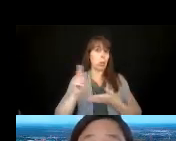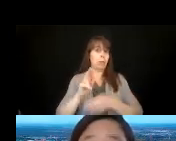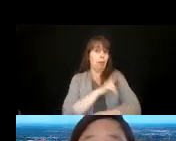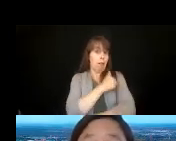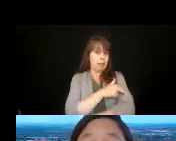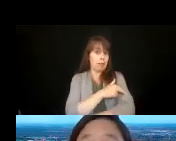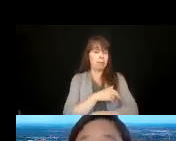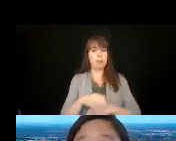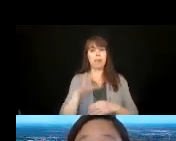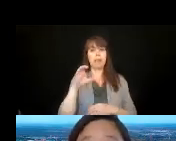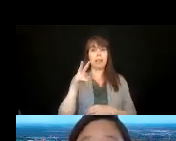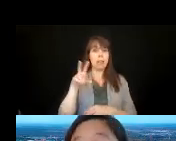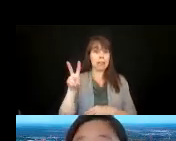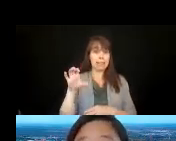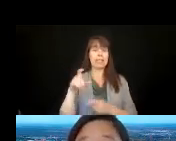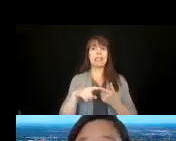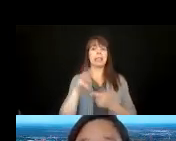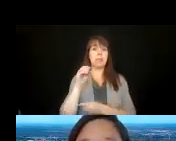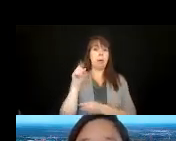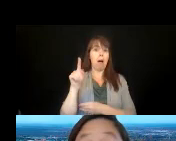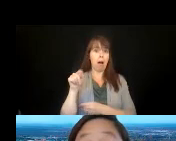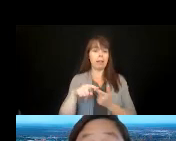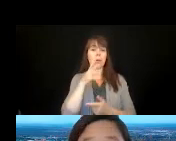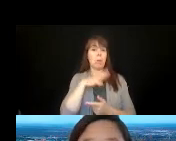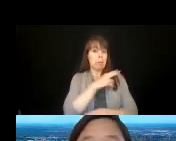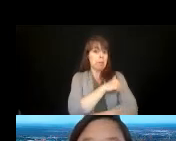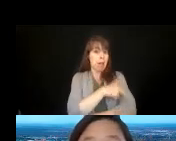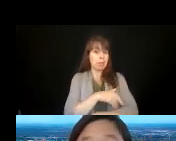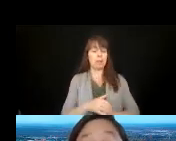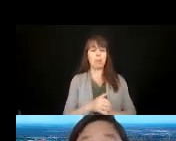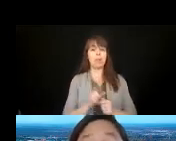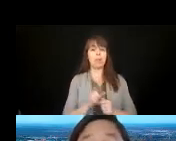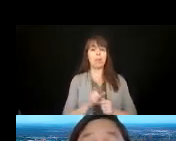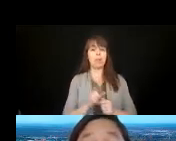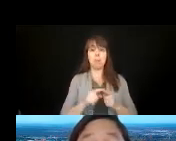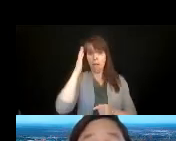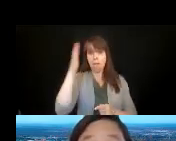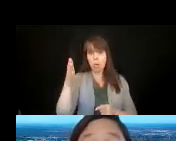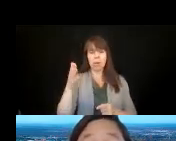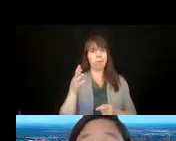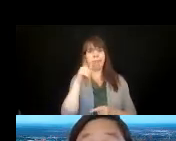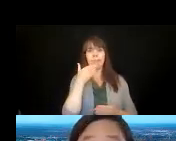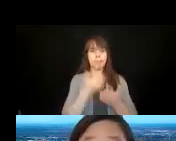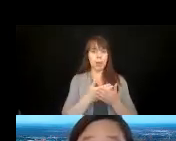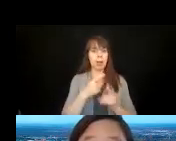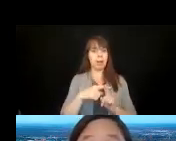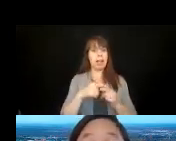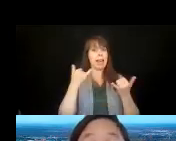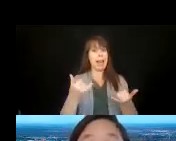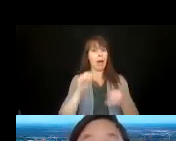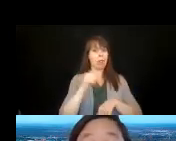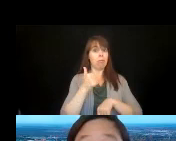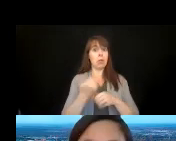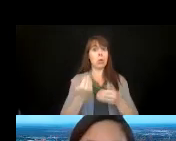the CVC, Mott, and the Women's Hospital. But our future is bright in that we have a new unit